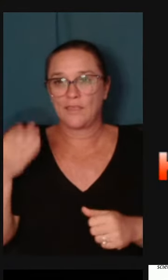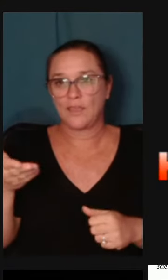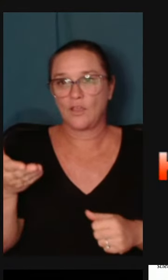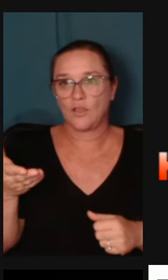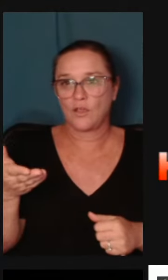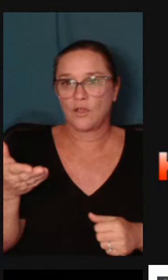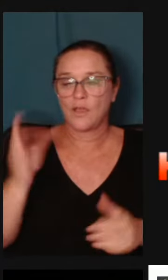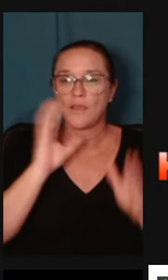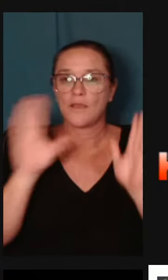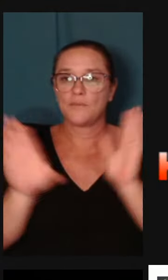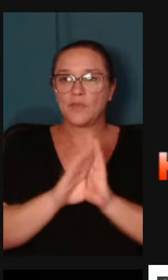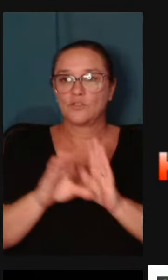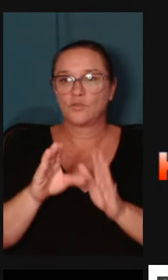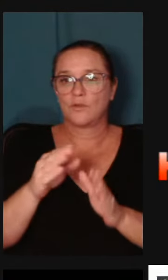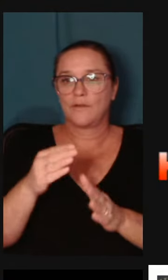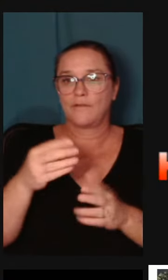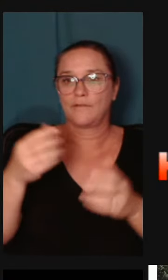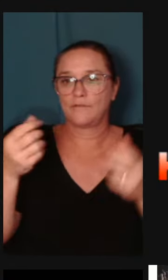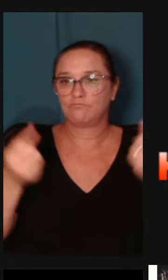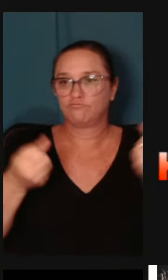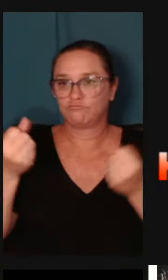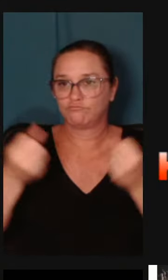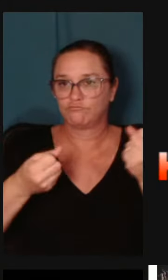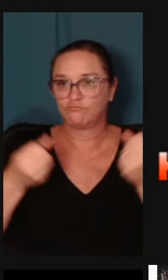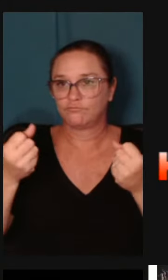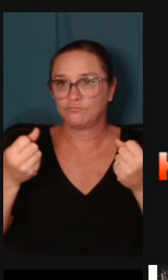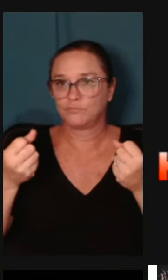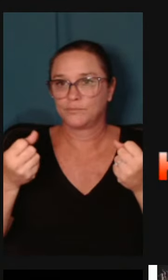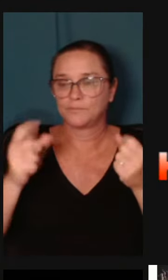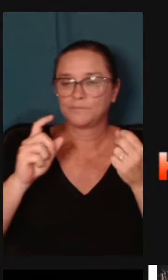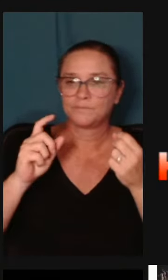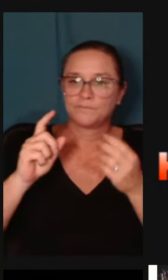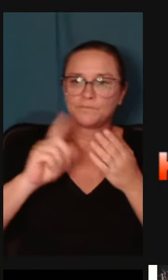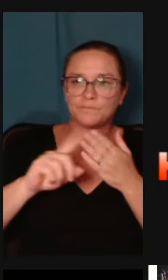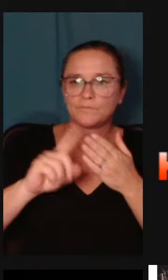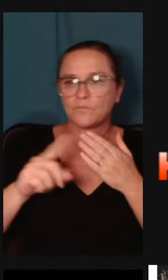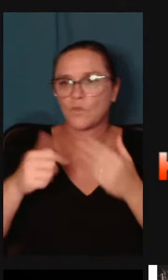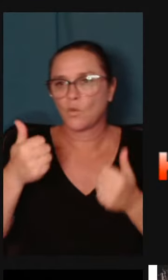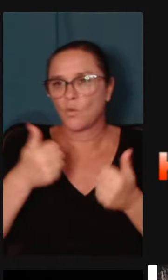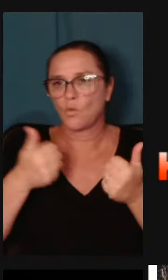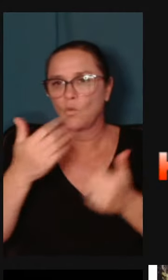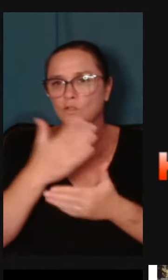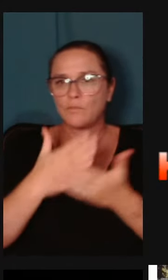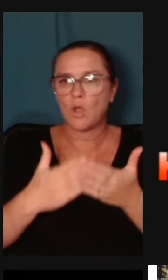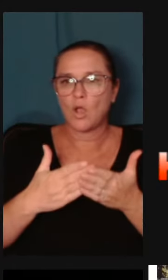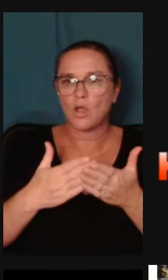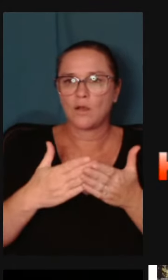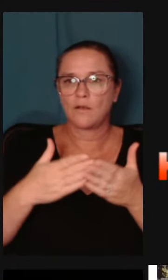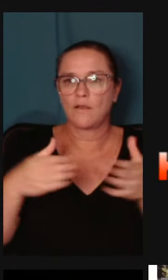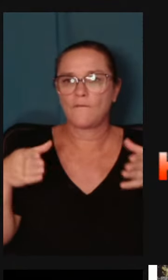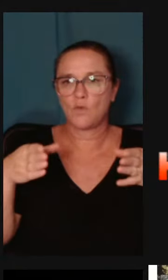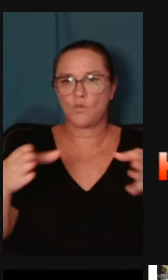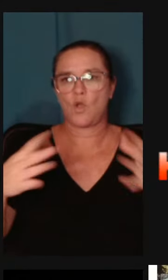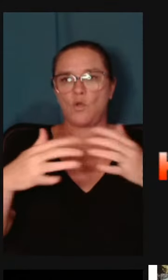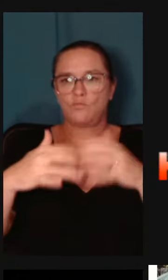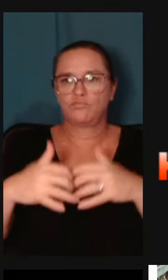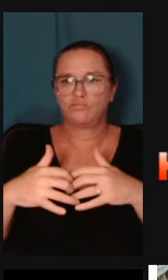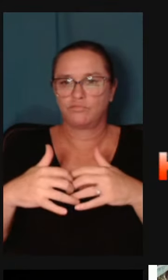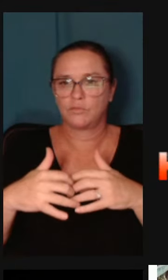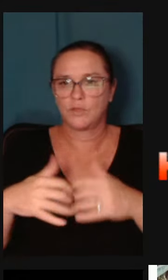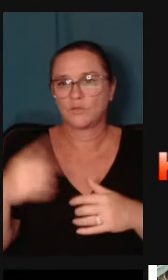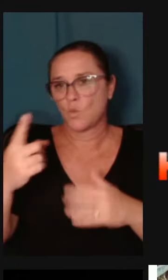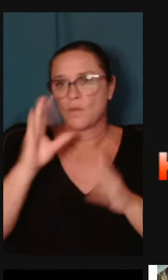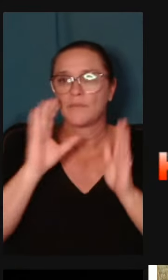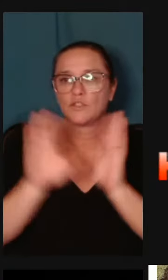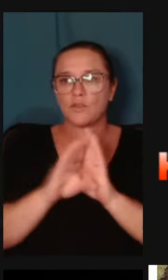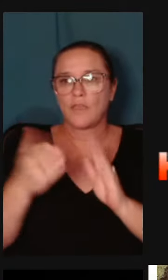the Jeep surveying which bits of the road are cracked, and you can see that's just one image right there. I'll show you